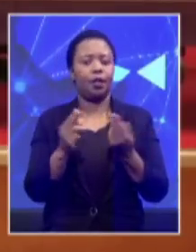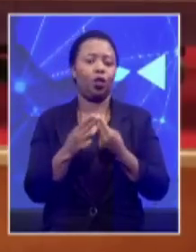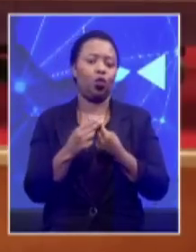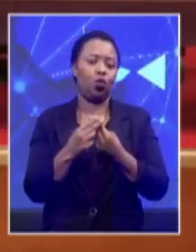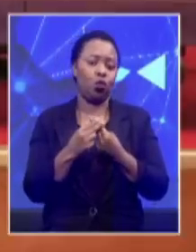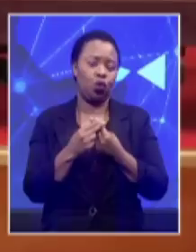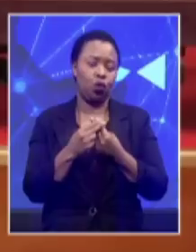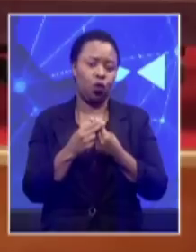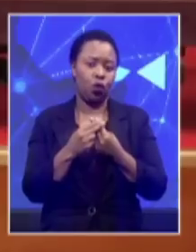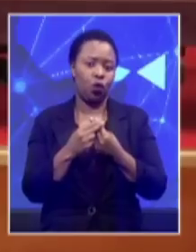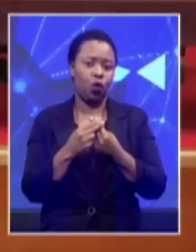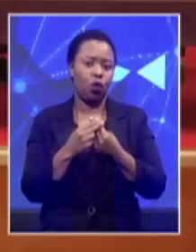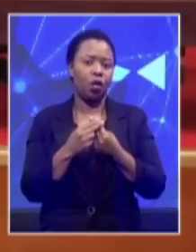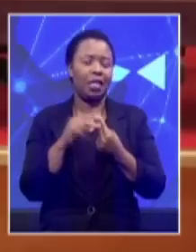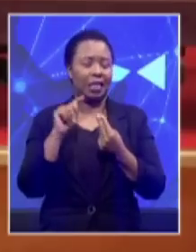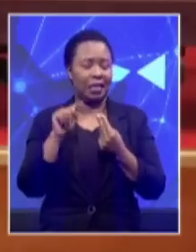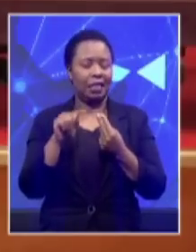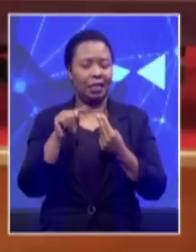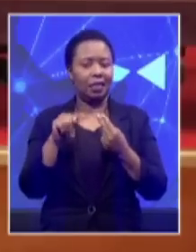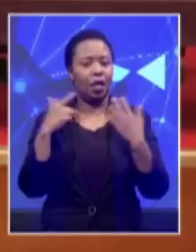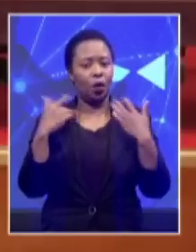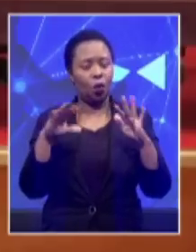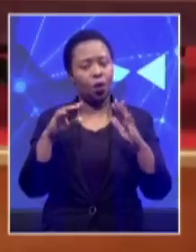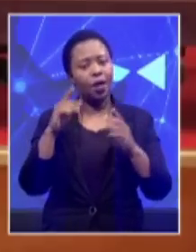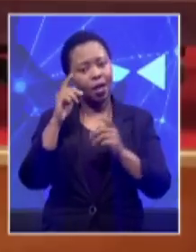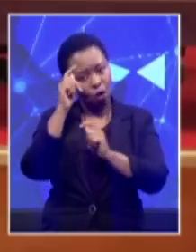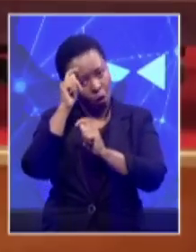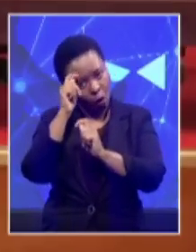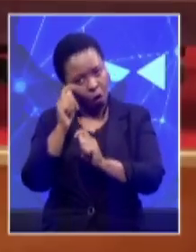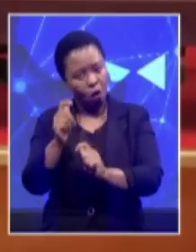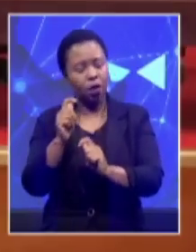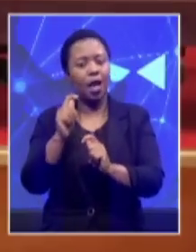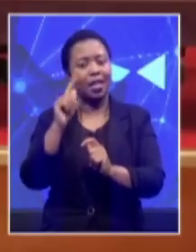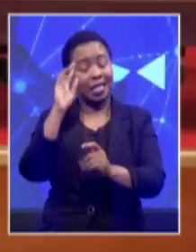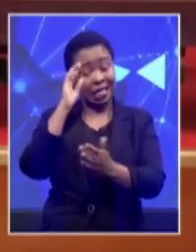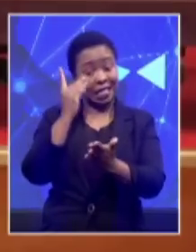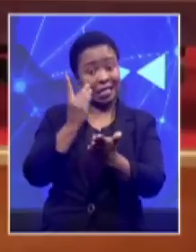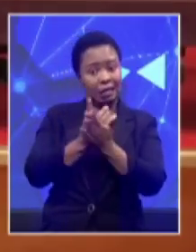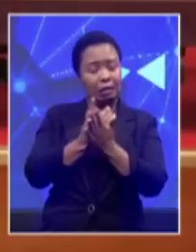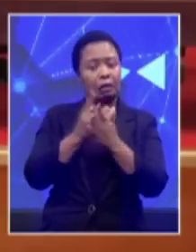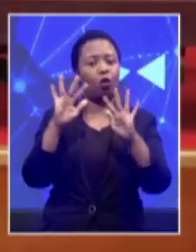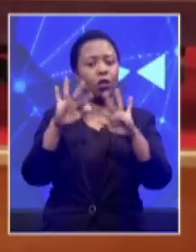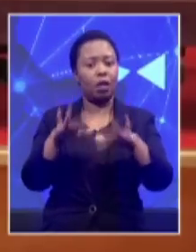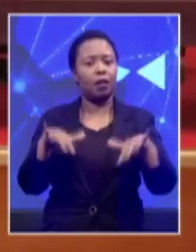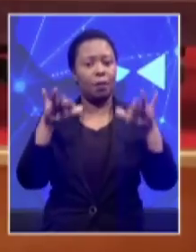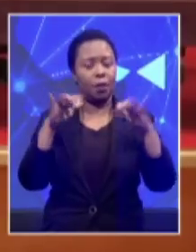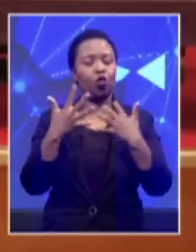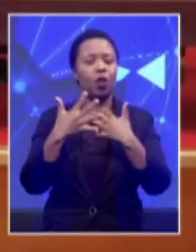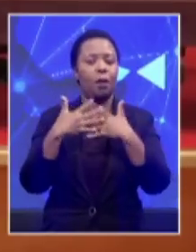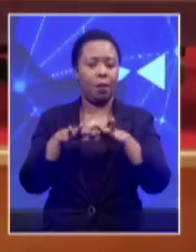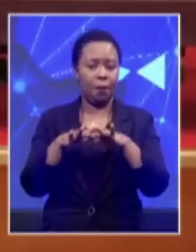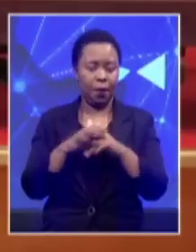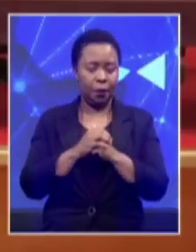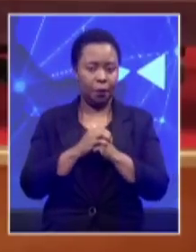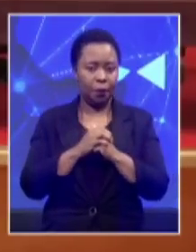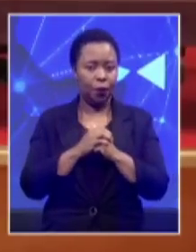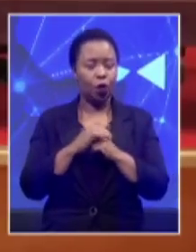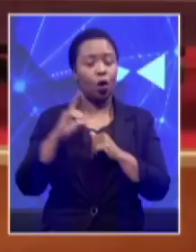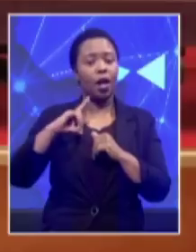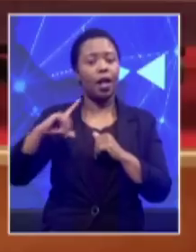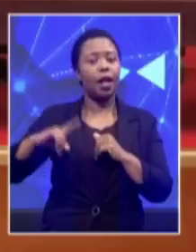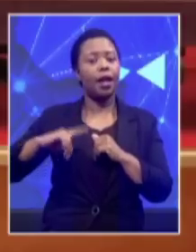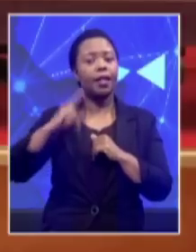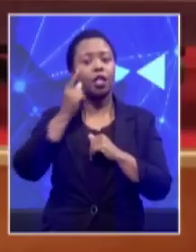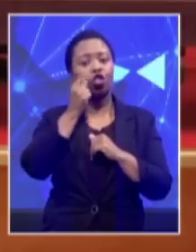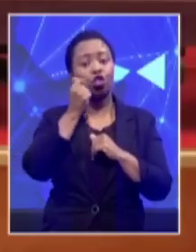In fact, it will be a great honor just to implement the decision of the Assembly. Members of Parliament, ladies and gentlemen,